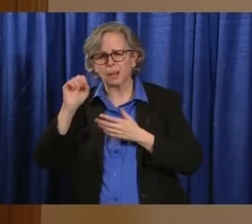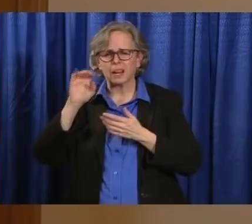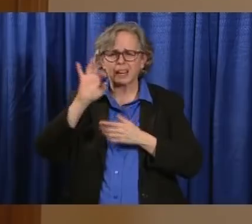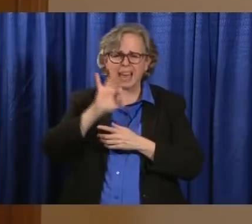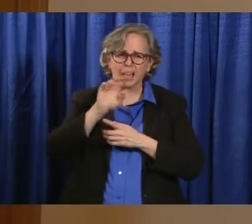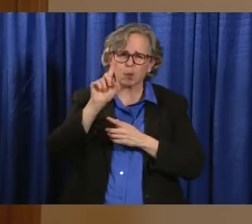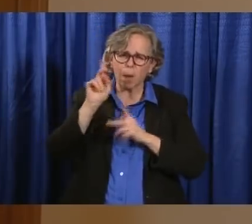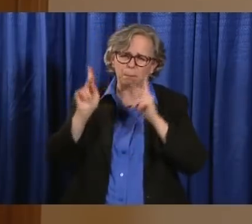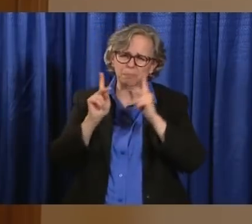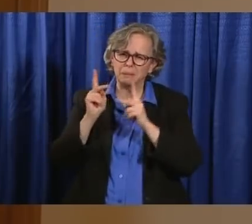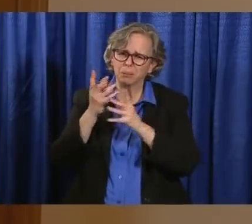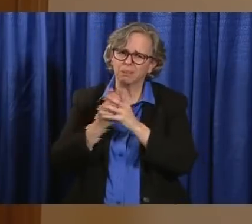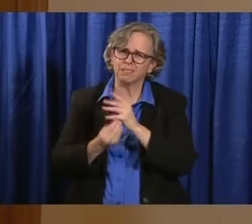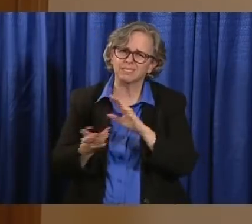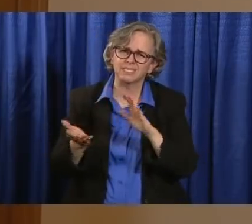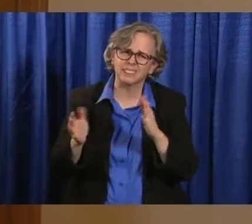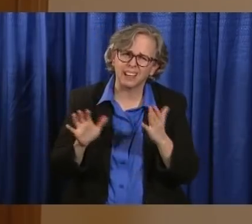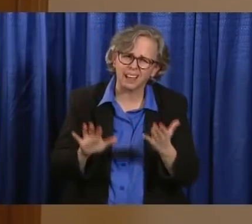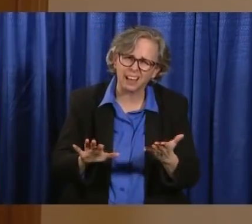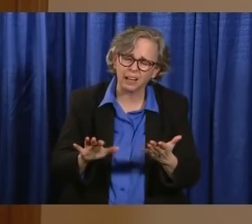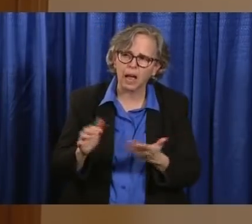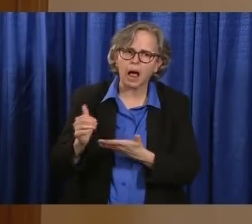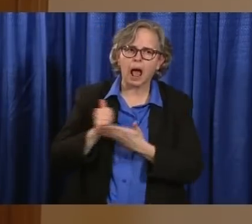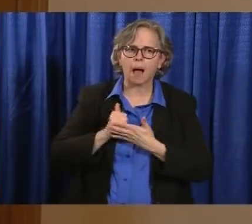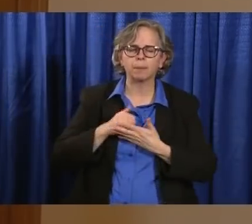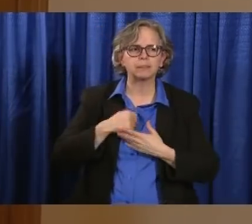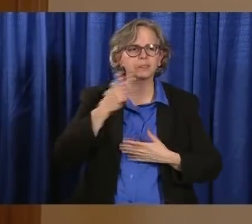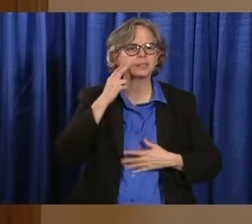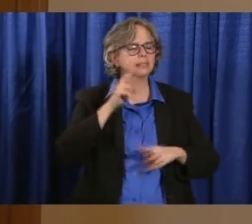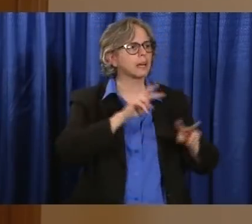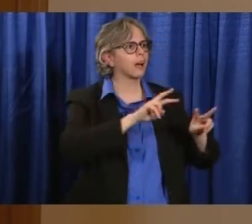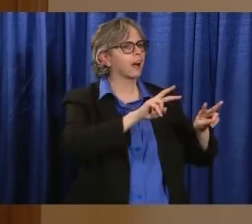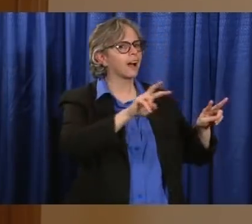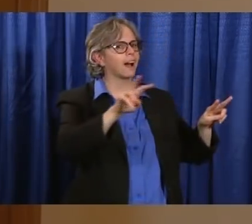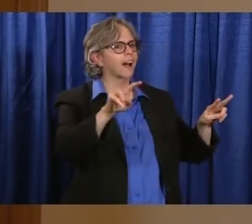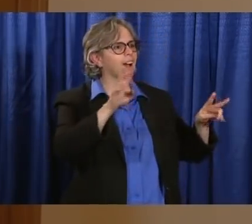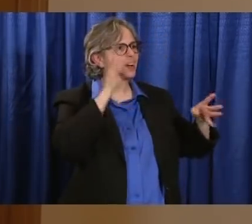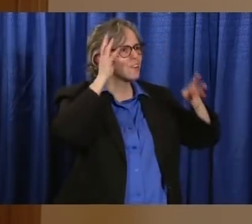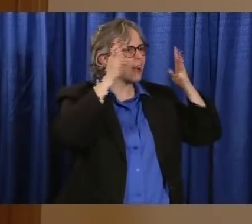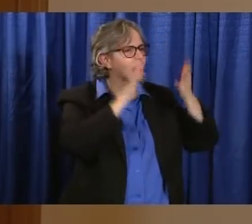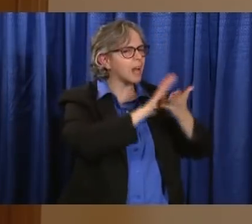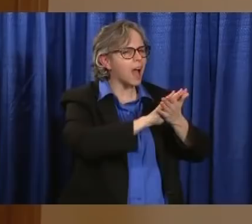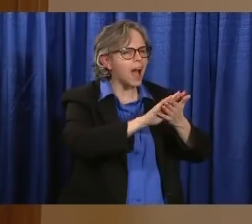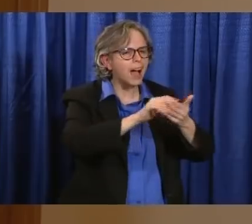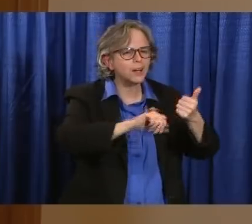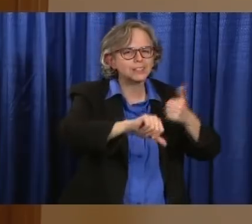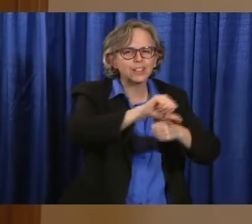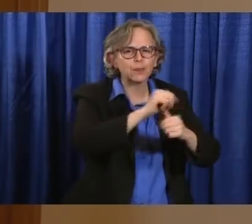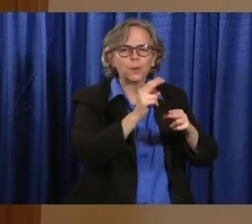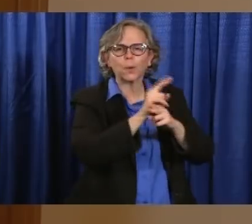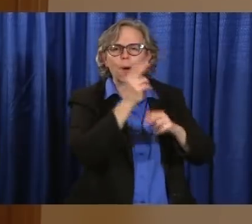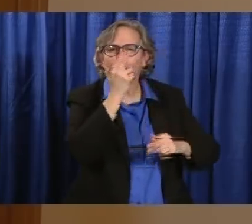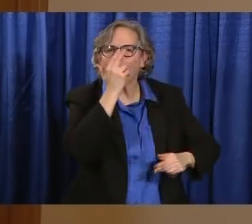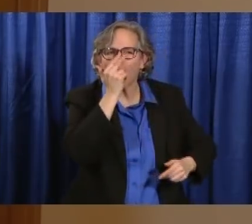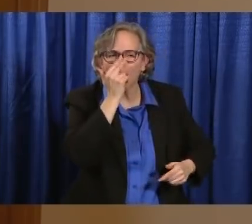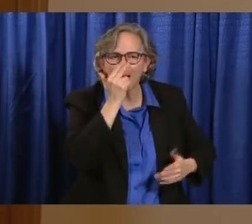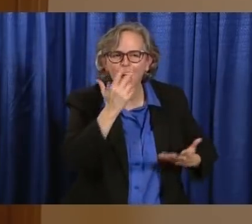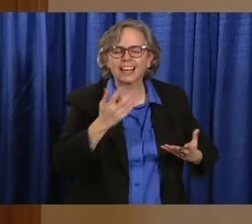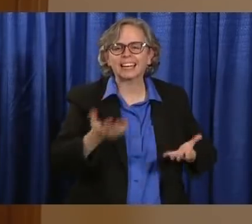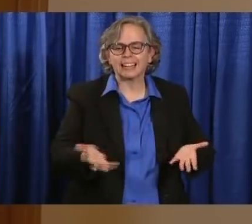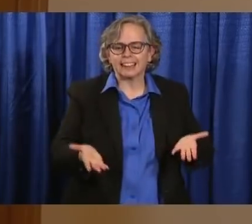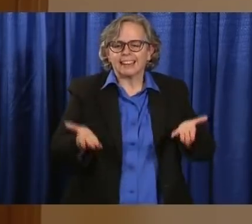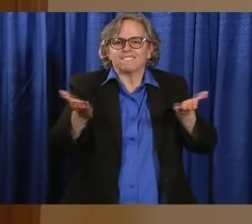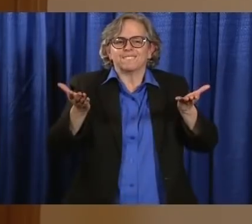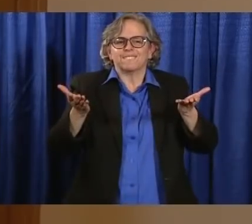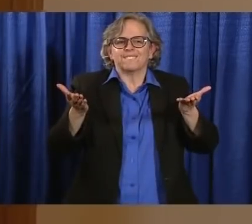being kind. There are the ways you are using humor during this time to lift all of us up. So thank you. Dr.